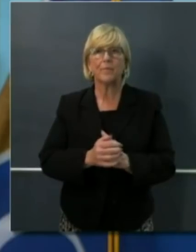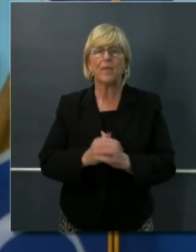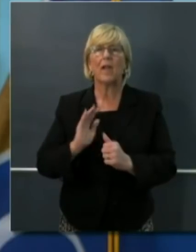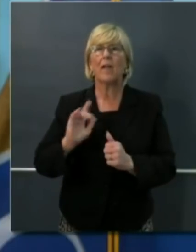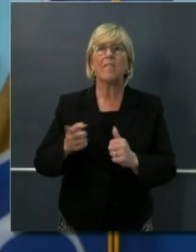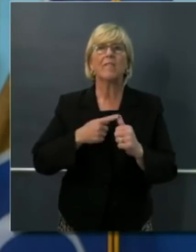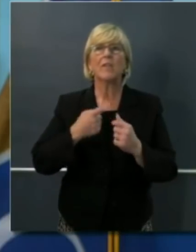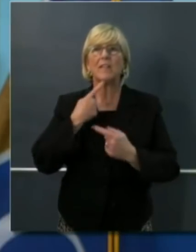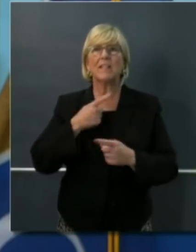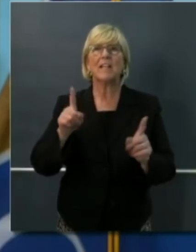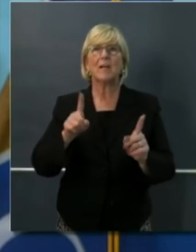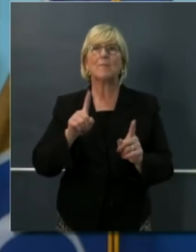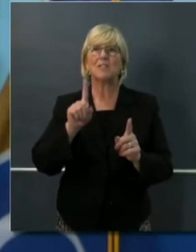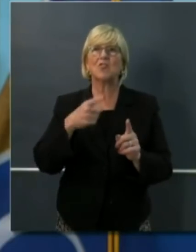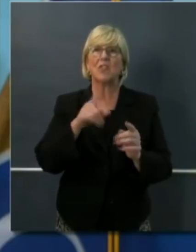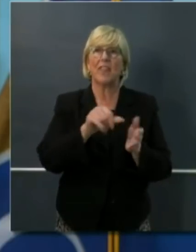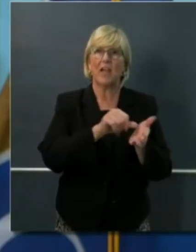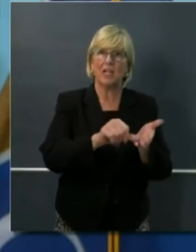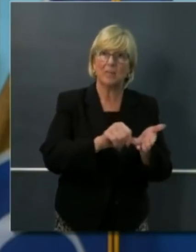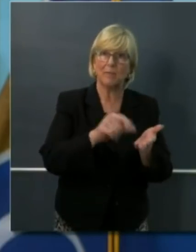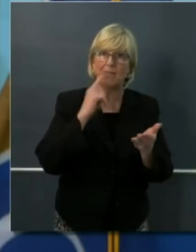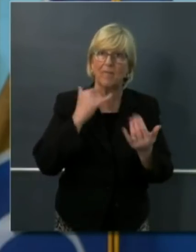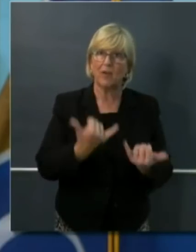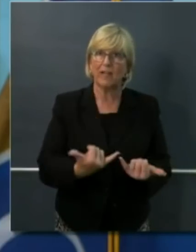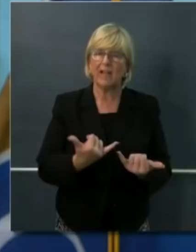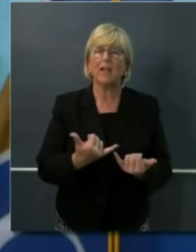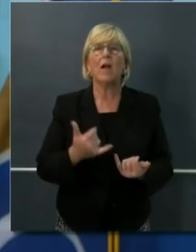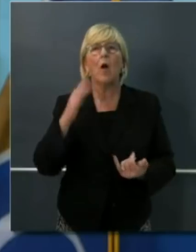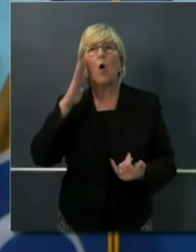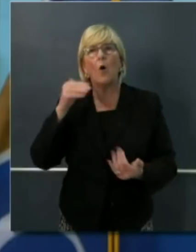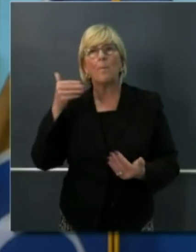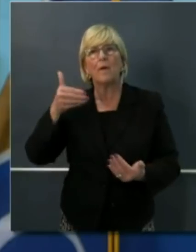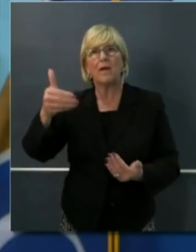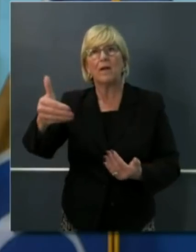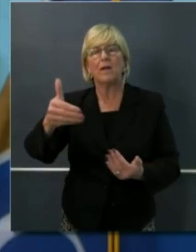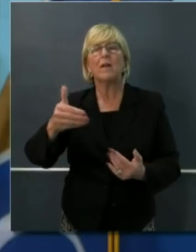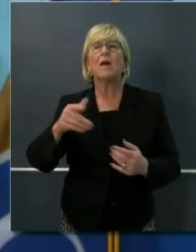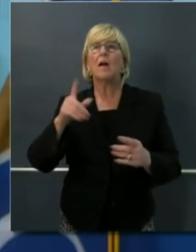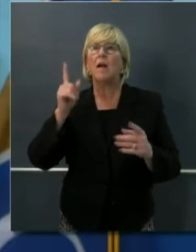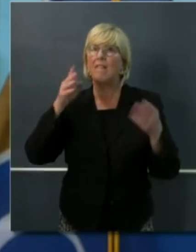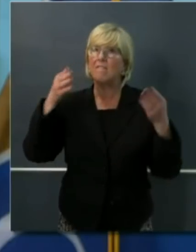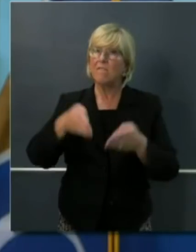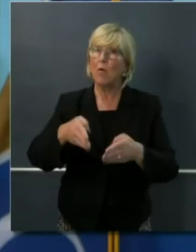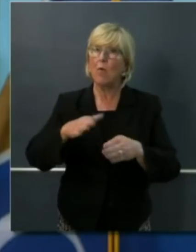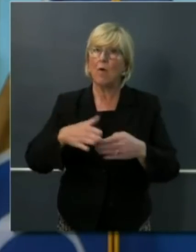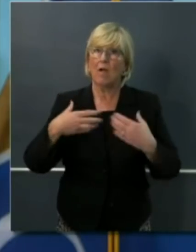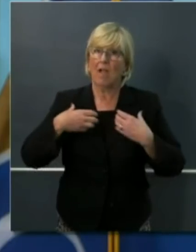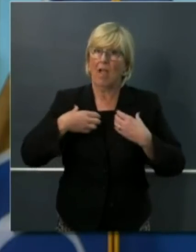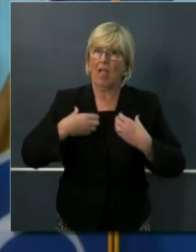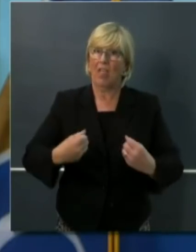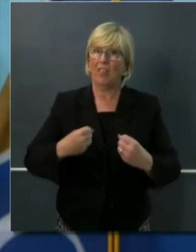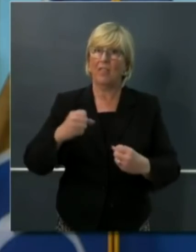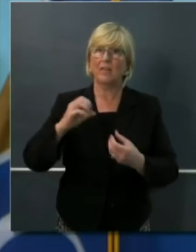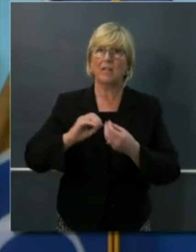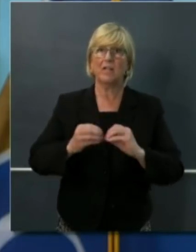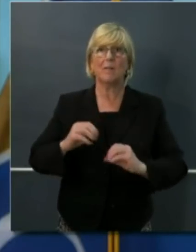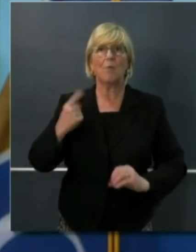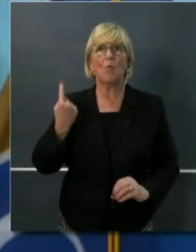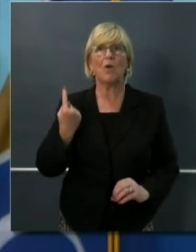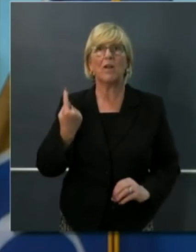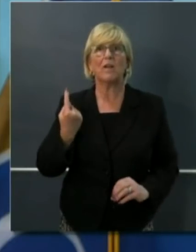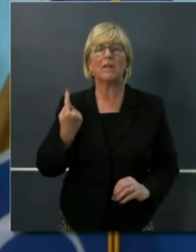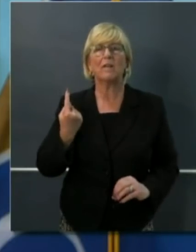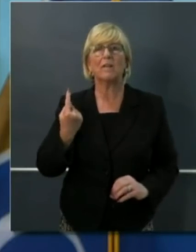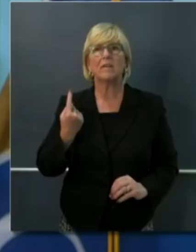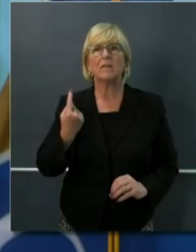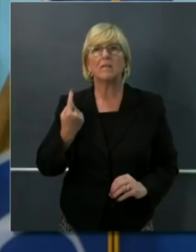announcement and look forward in subsequent announcements to have a health first framework backing up those decisions. And I can